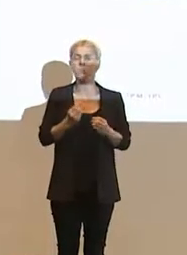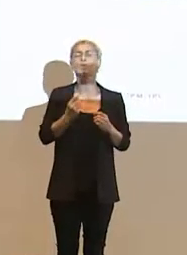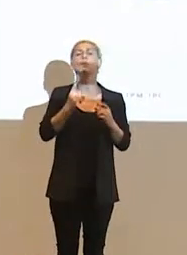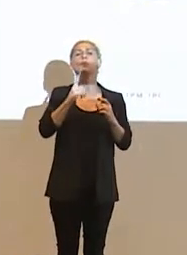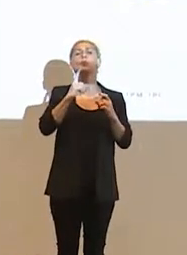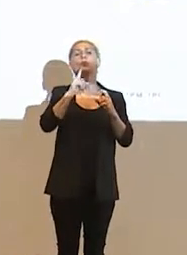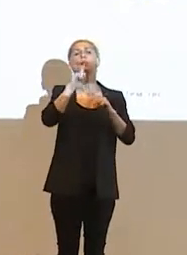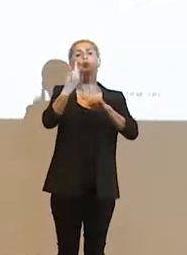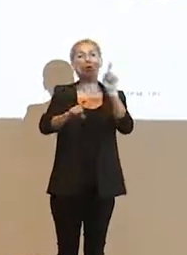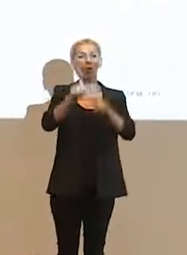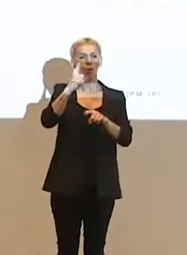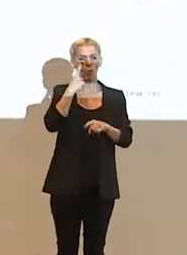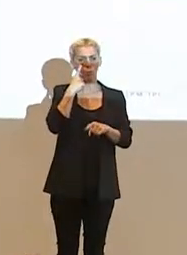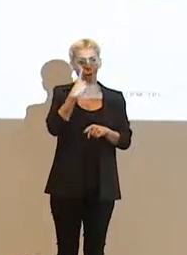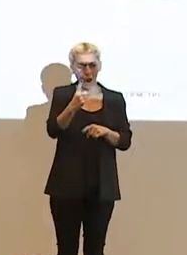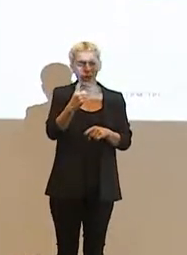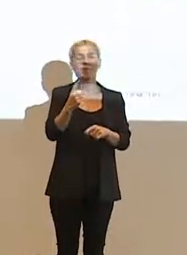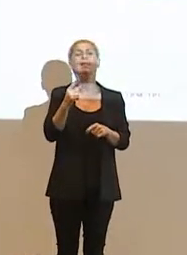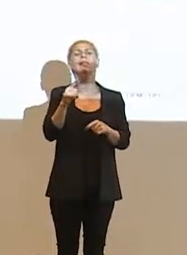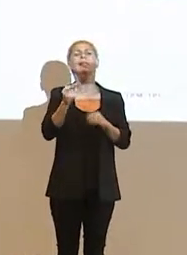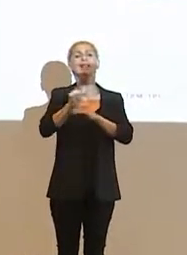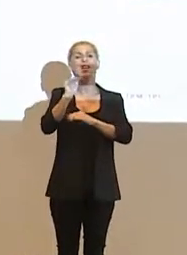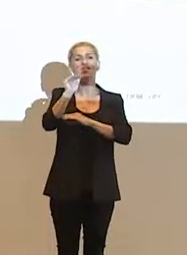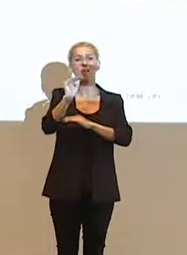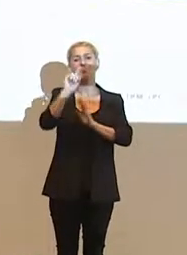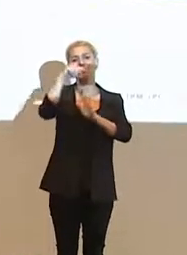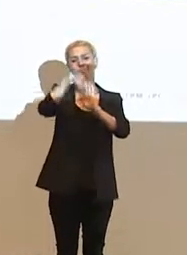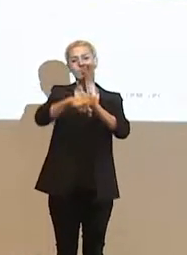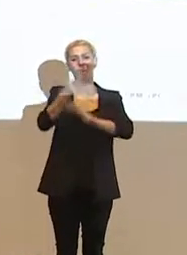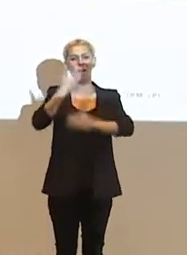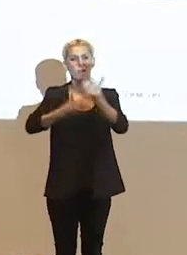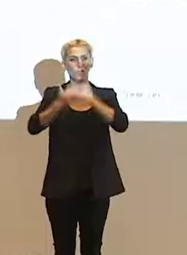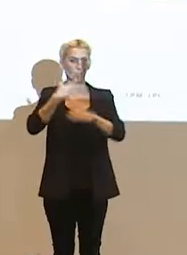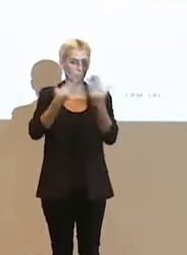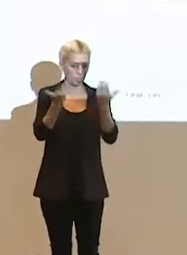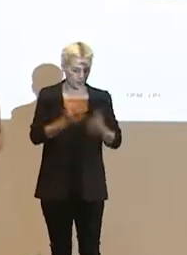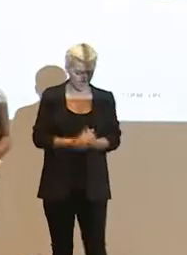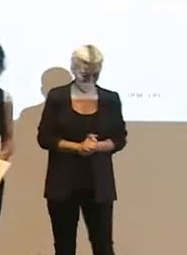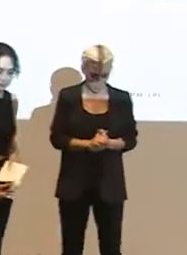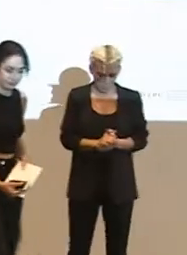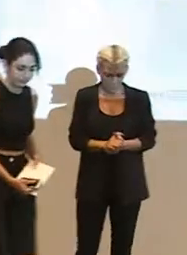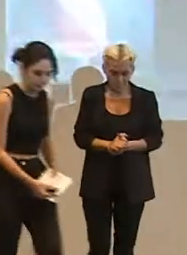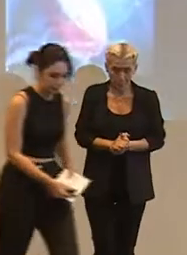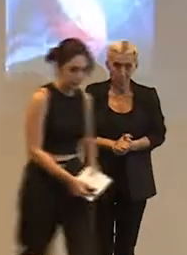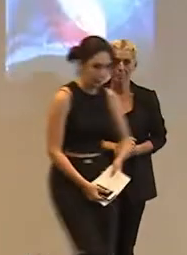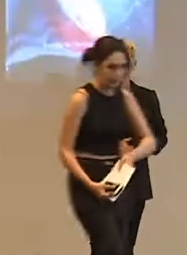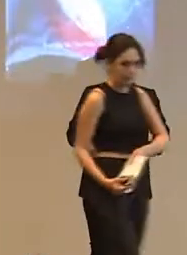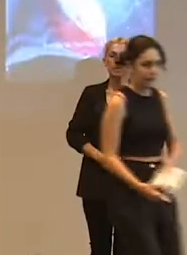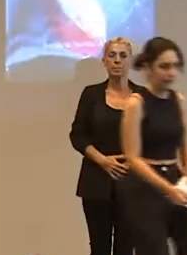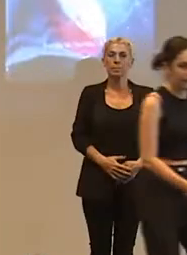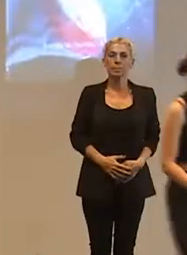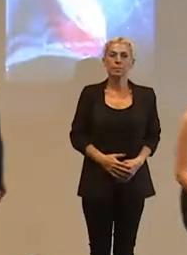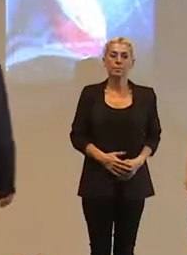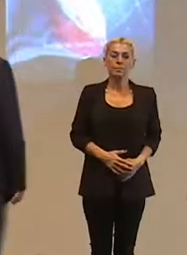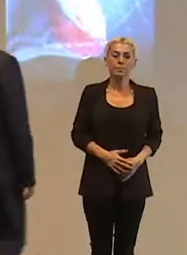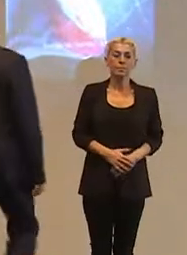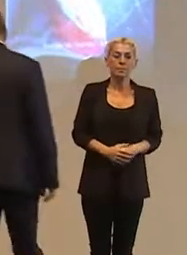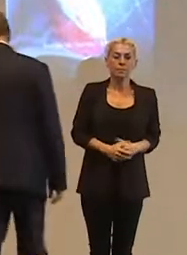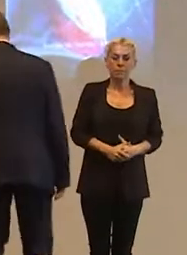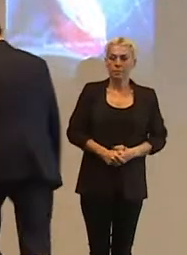teaching interconnectedness so he will tell us more about this concept interconnectedness